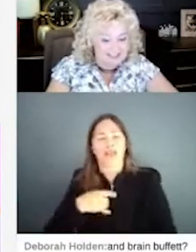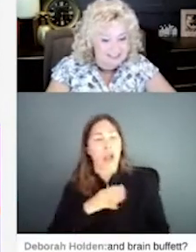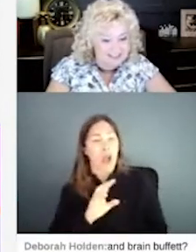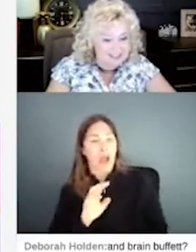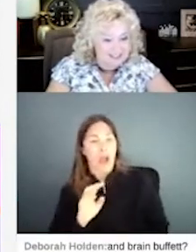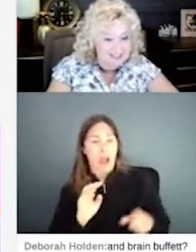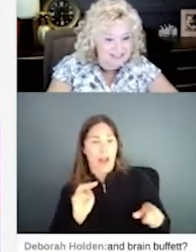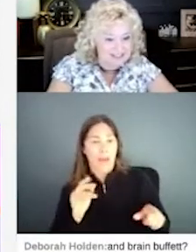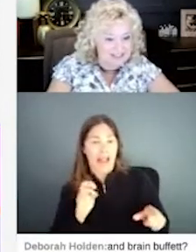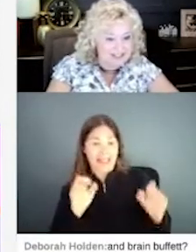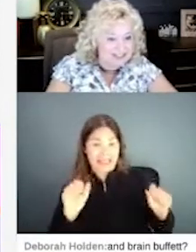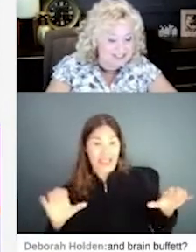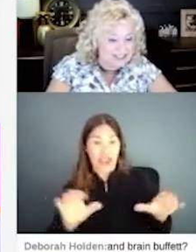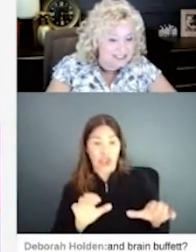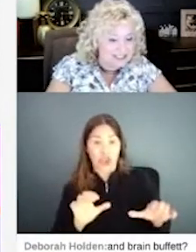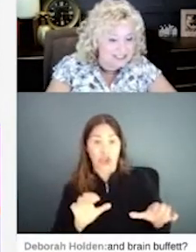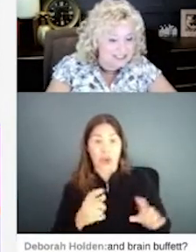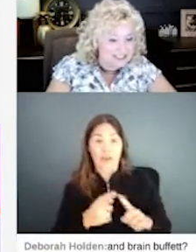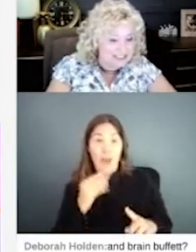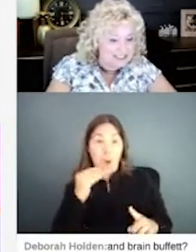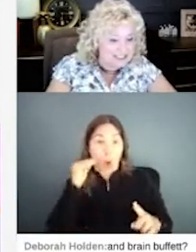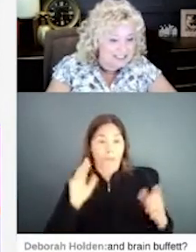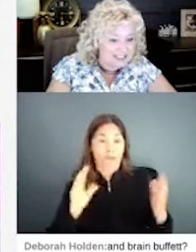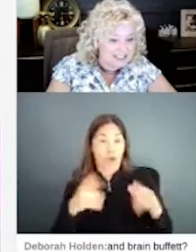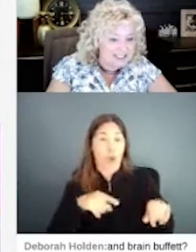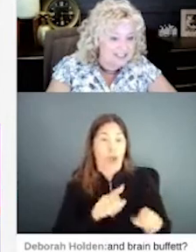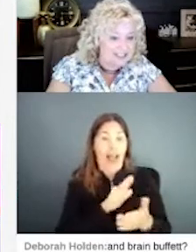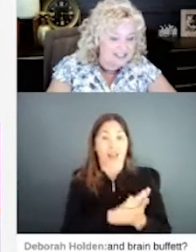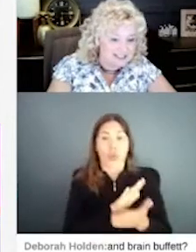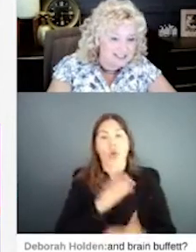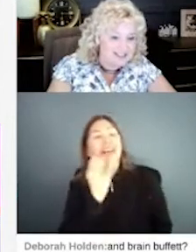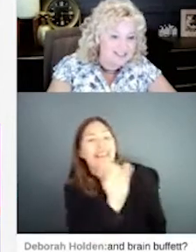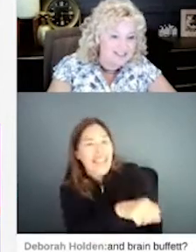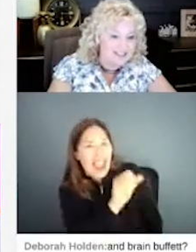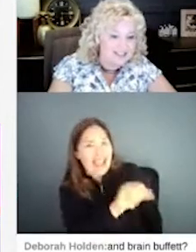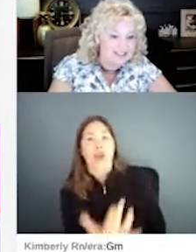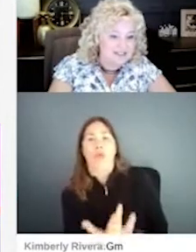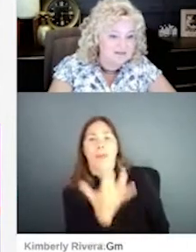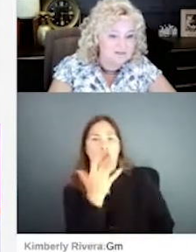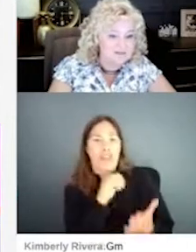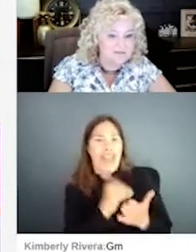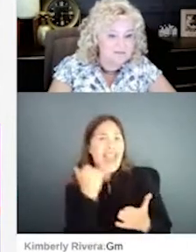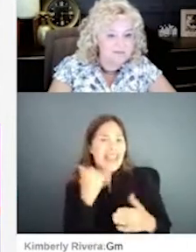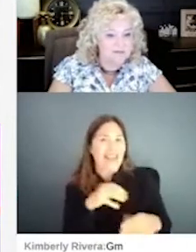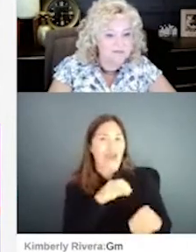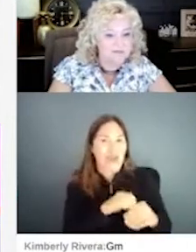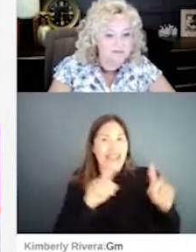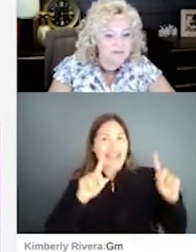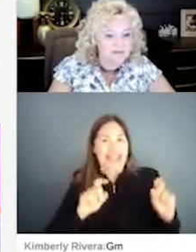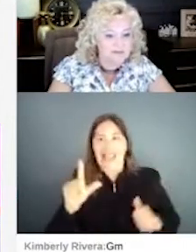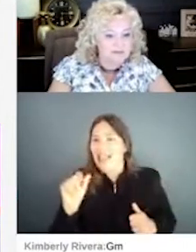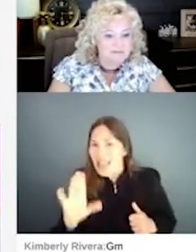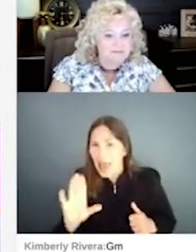Can you do the exams from home version while at school? The answer is yes, Michael. We prefer that if you're in your test lab, that